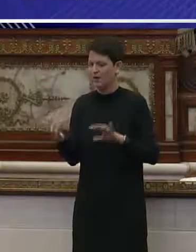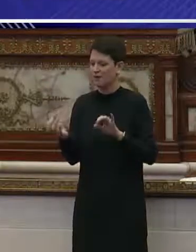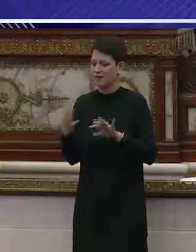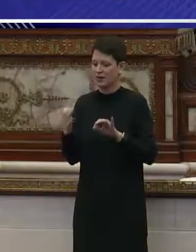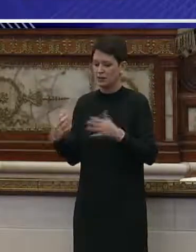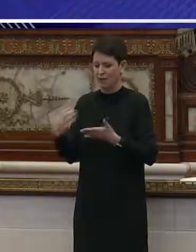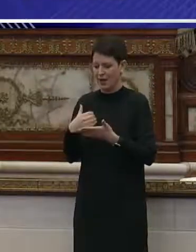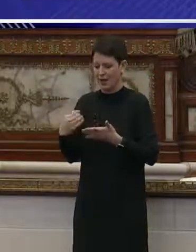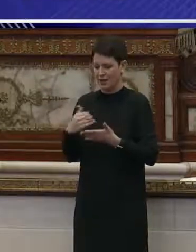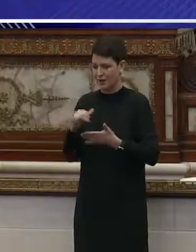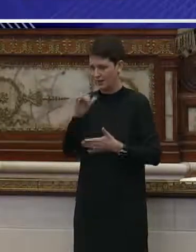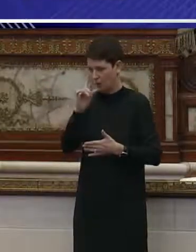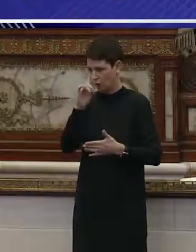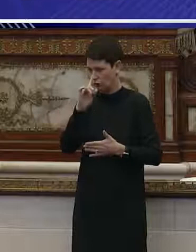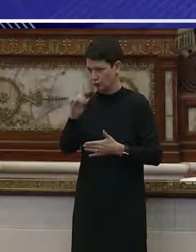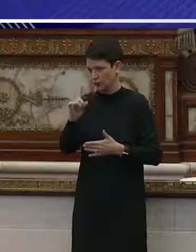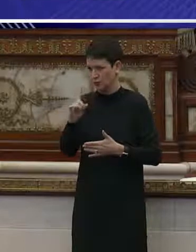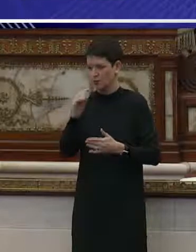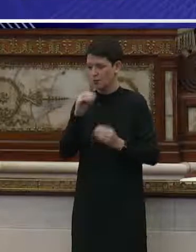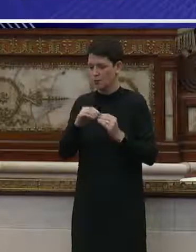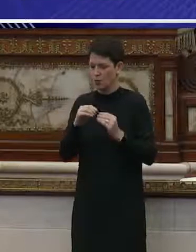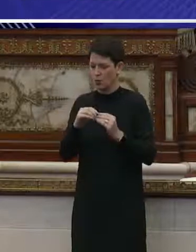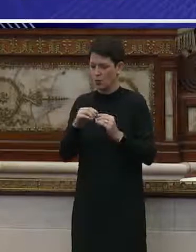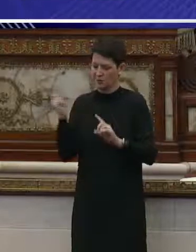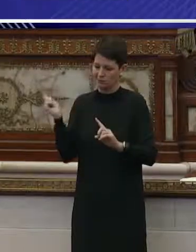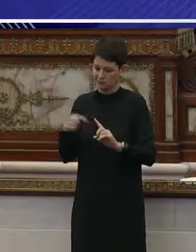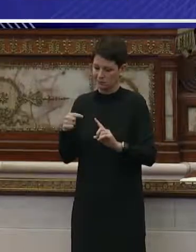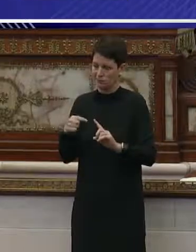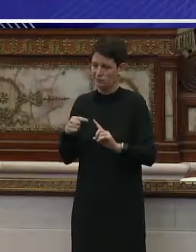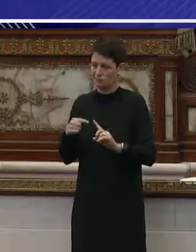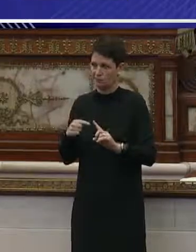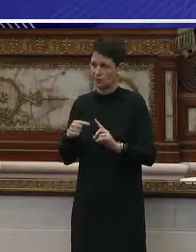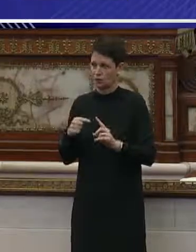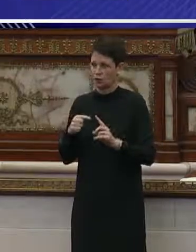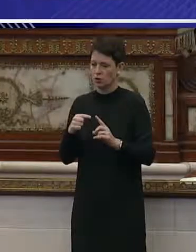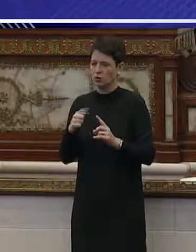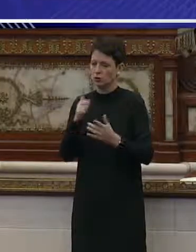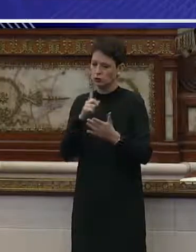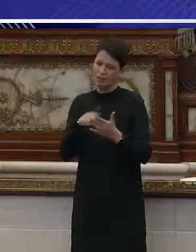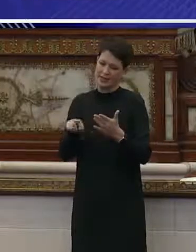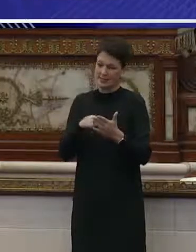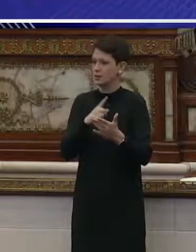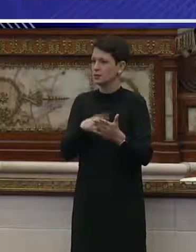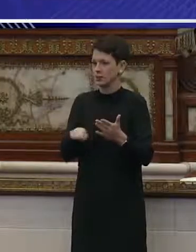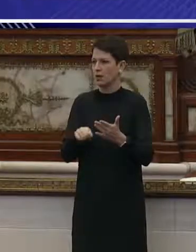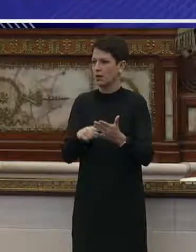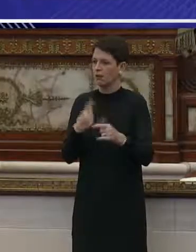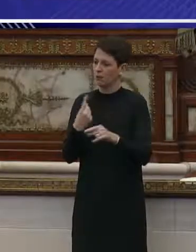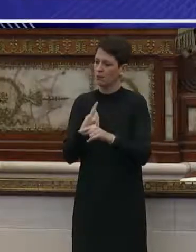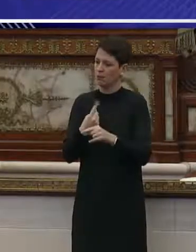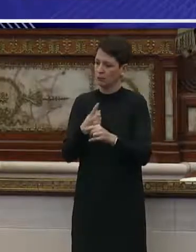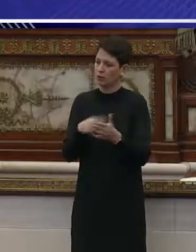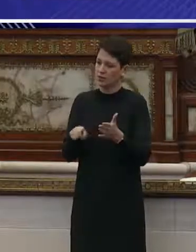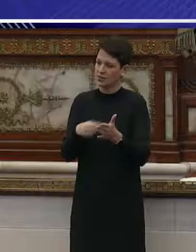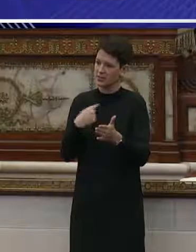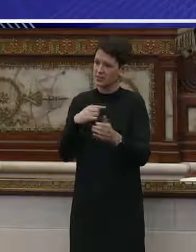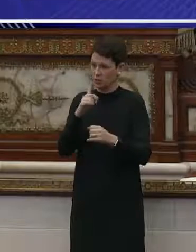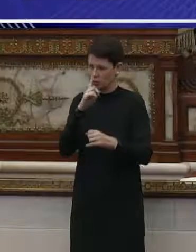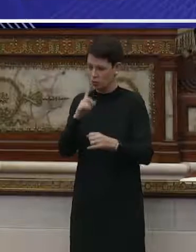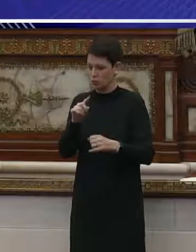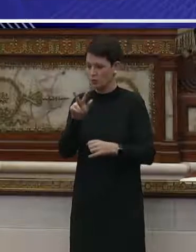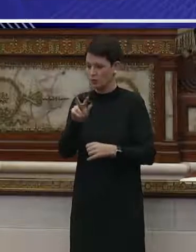this isn't necessarily, this is more constructive criticism in the sense that we want to make sure